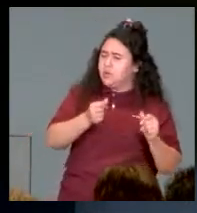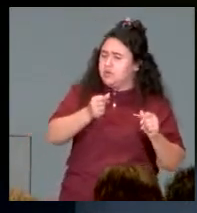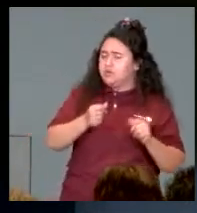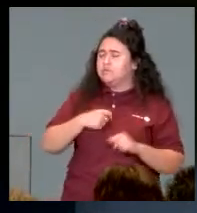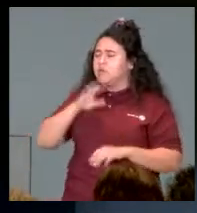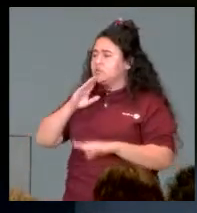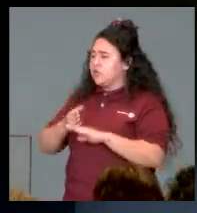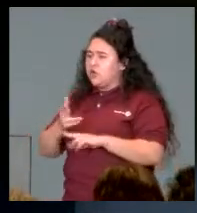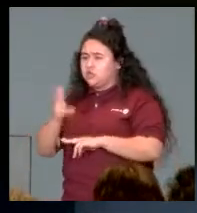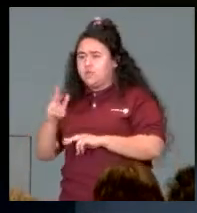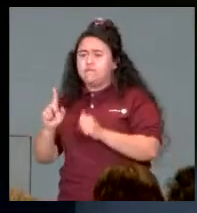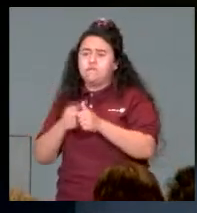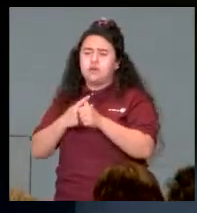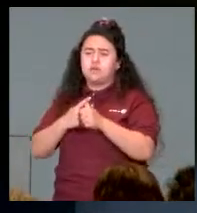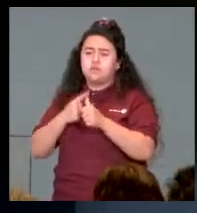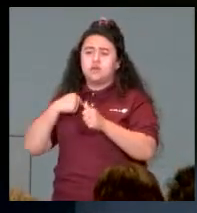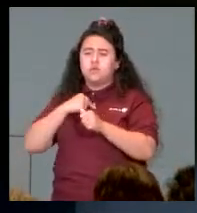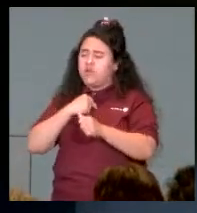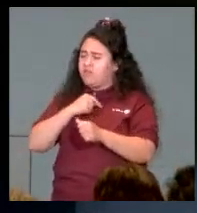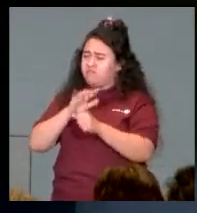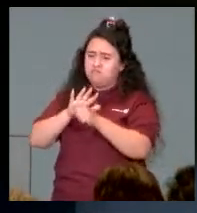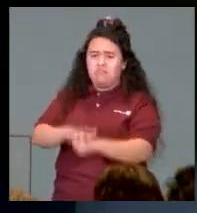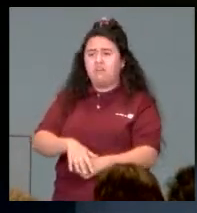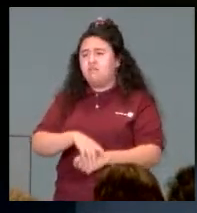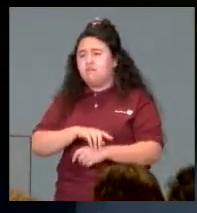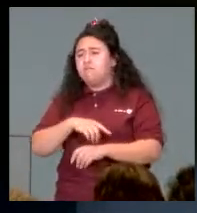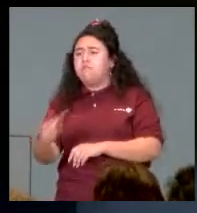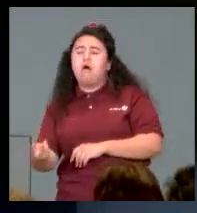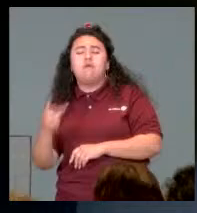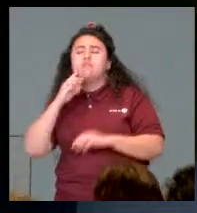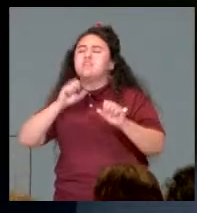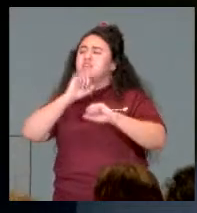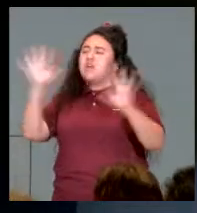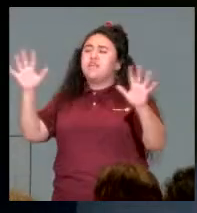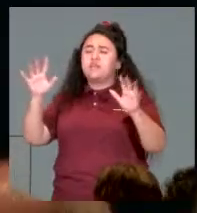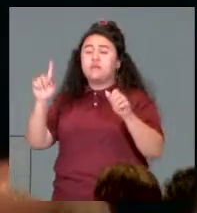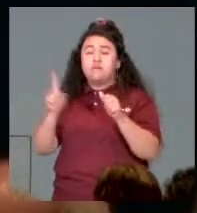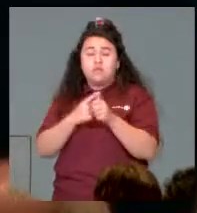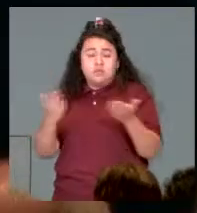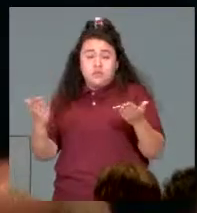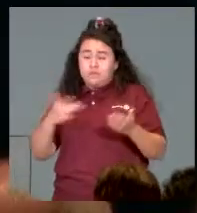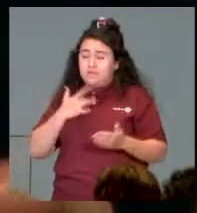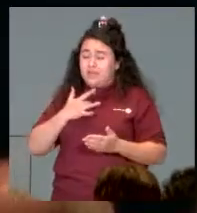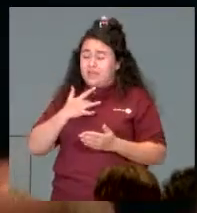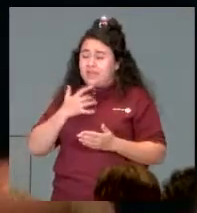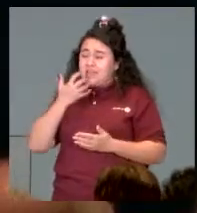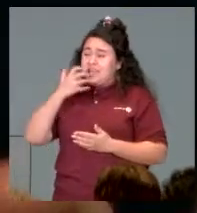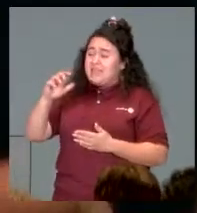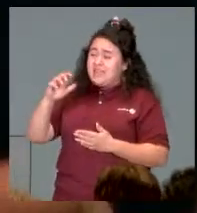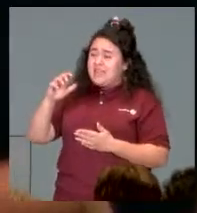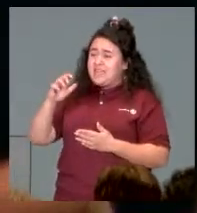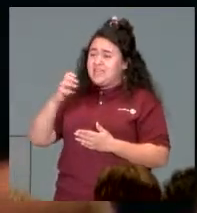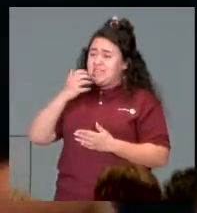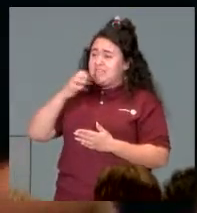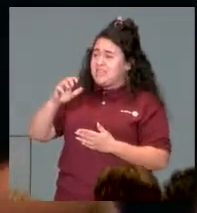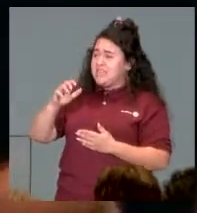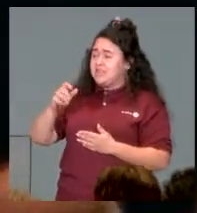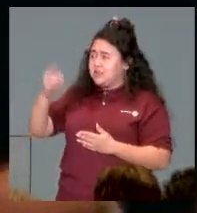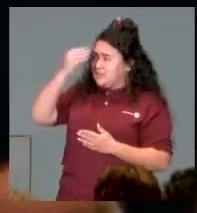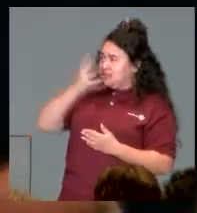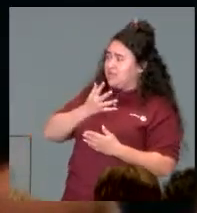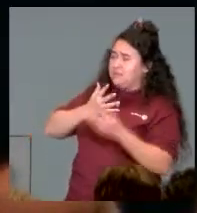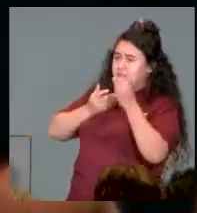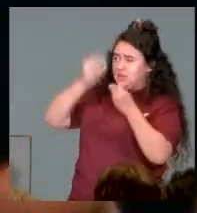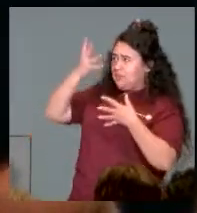shoot first because we fall for no one. We fall for nothing. Okay, the first thing you'll feel is the heat. This lady would tell me, trying to tell me